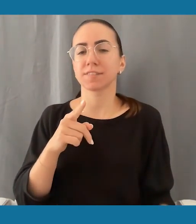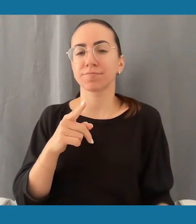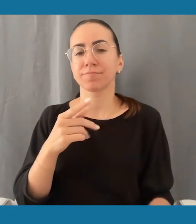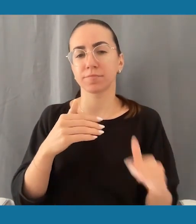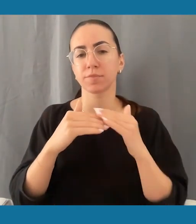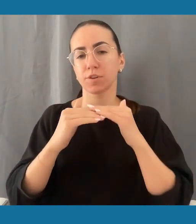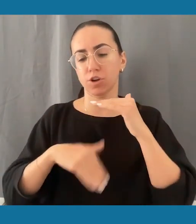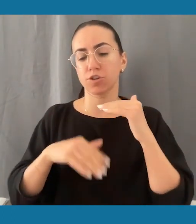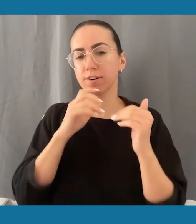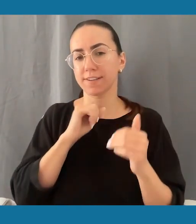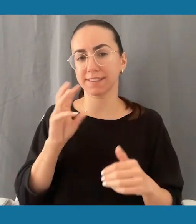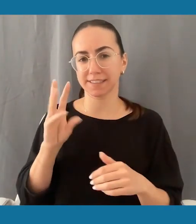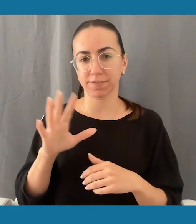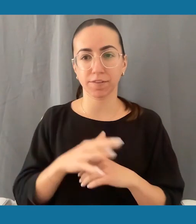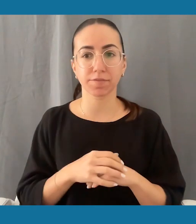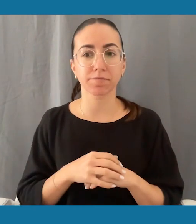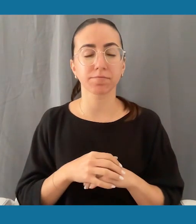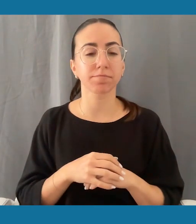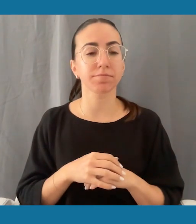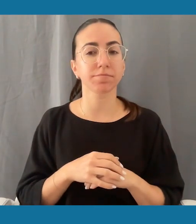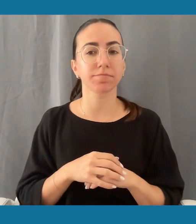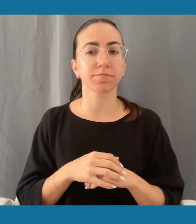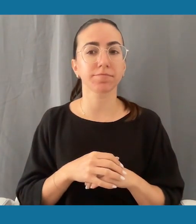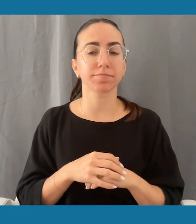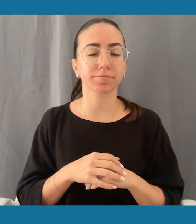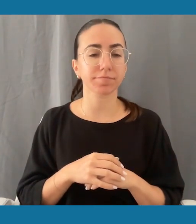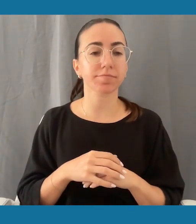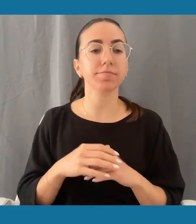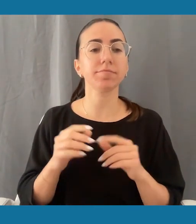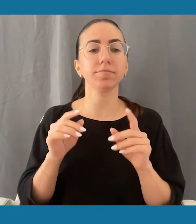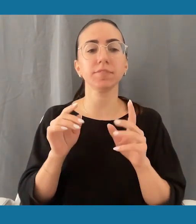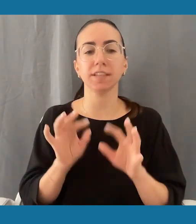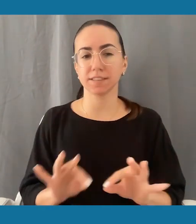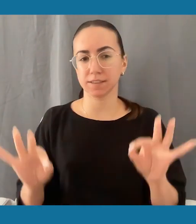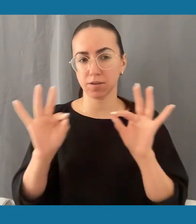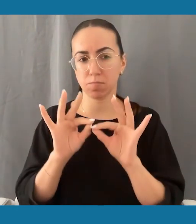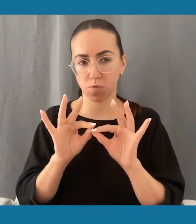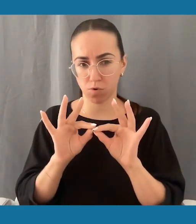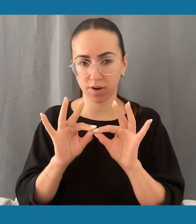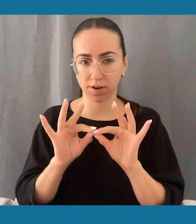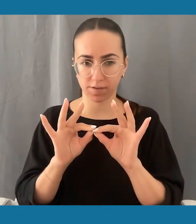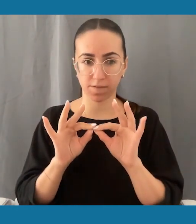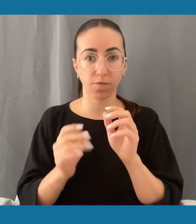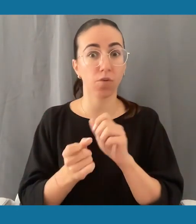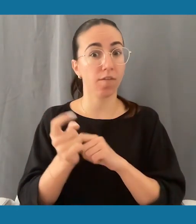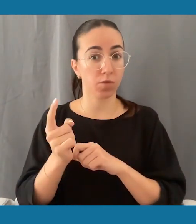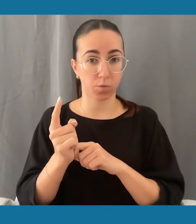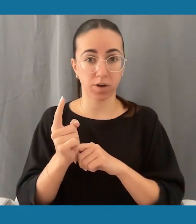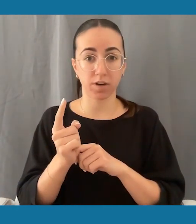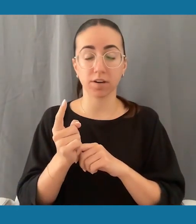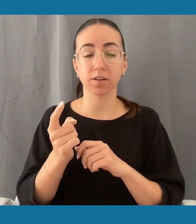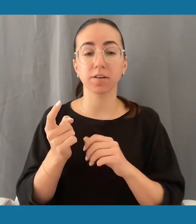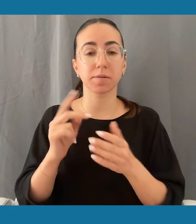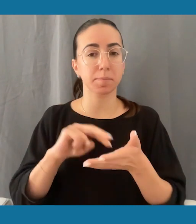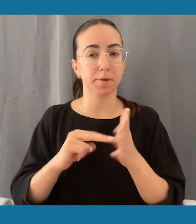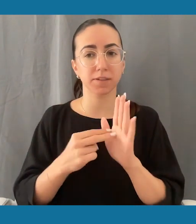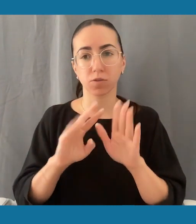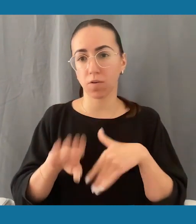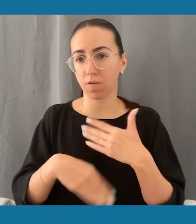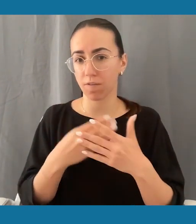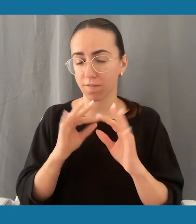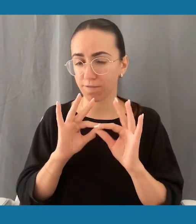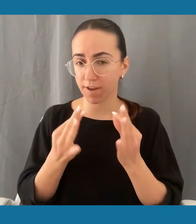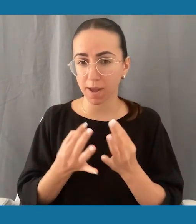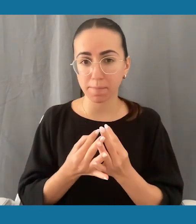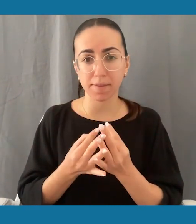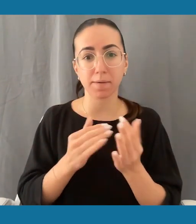requirement. In addition, it is very important for everyone, meaning all family members or anybody